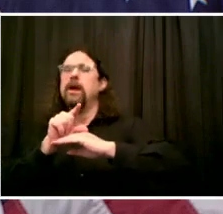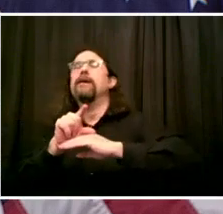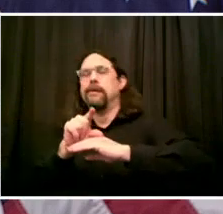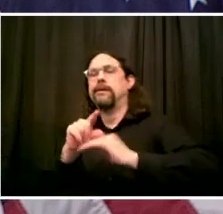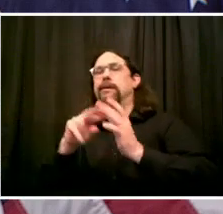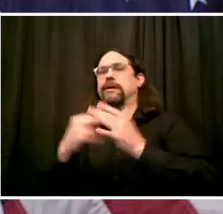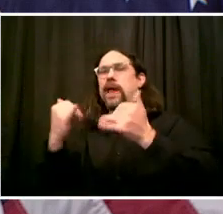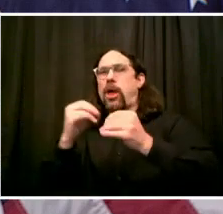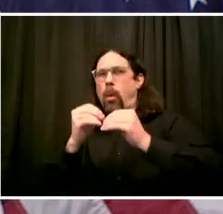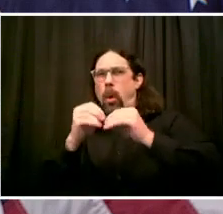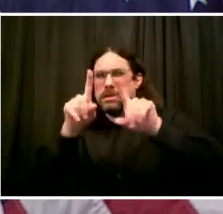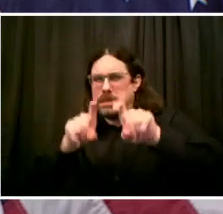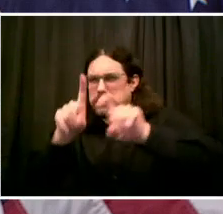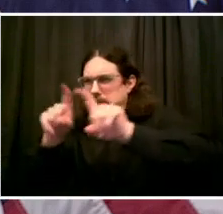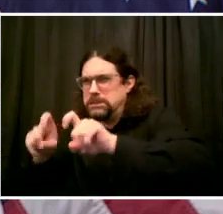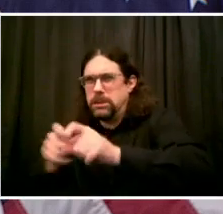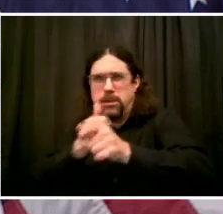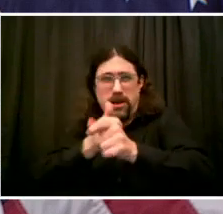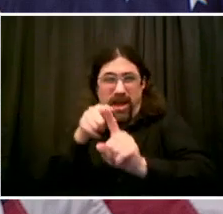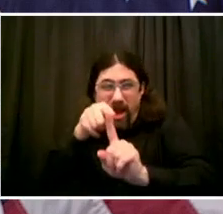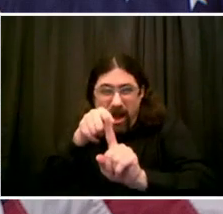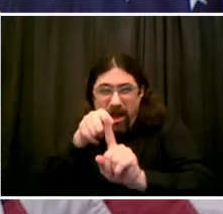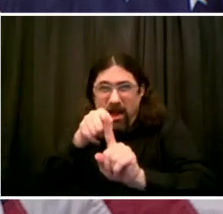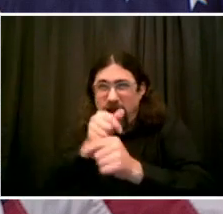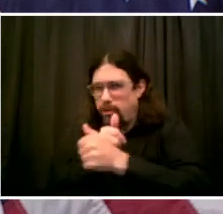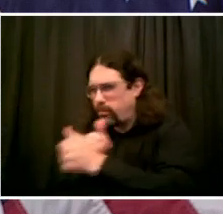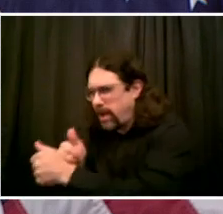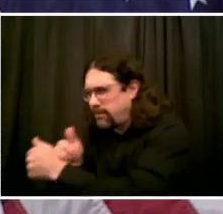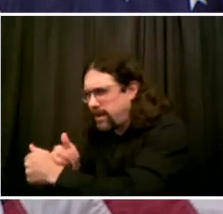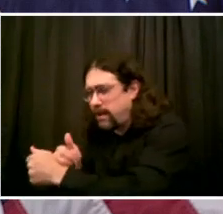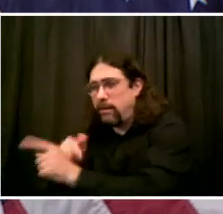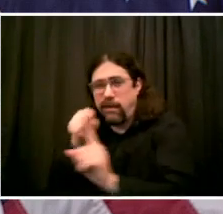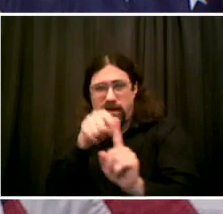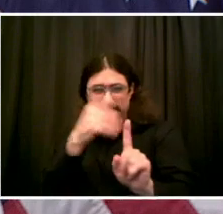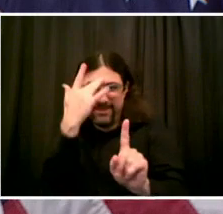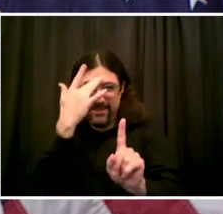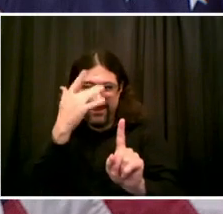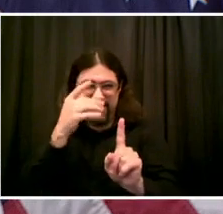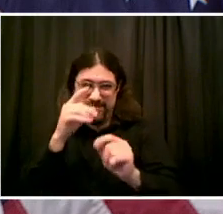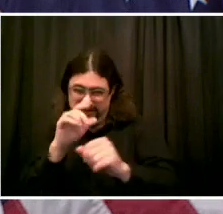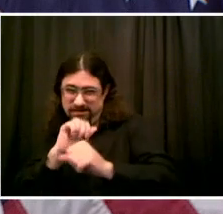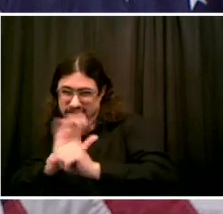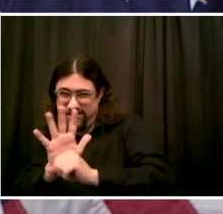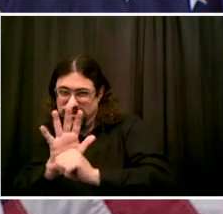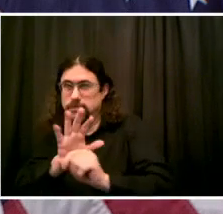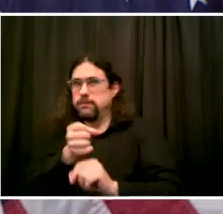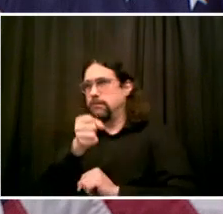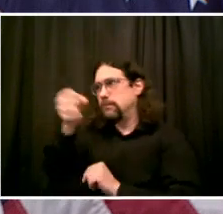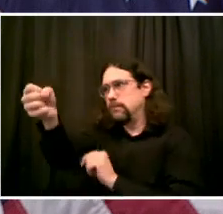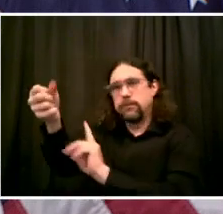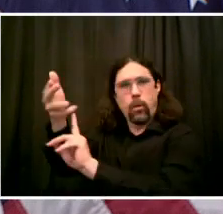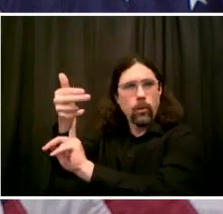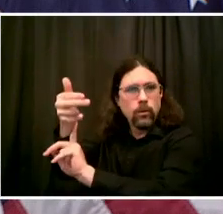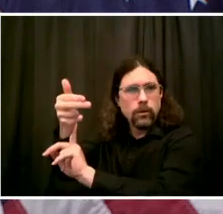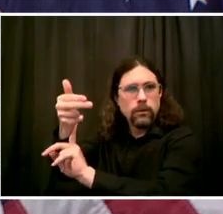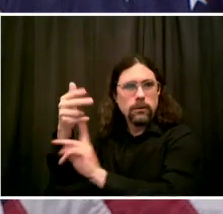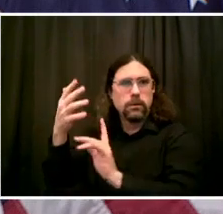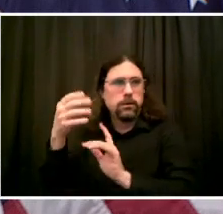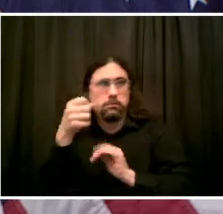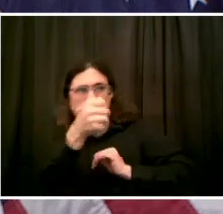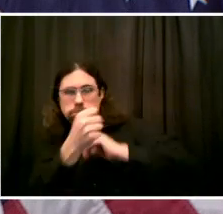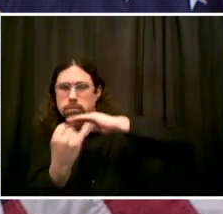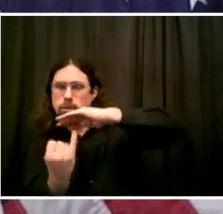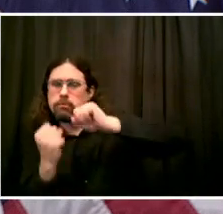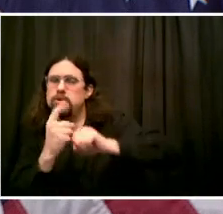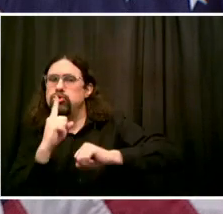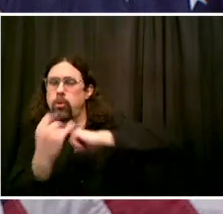has to be built. And obviously the grassroots piece, intensifying our grassroots efforts,